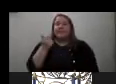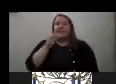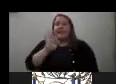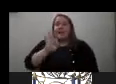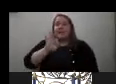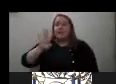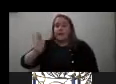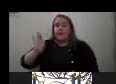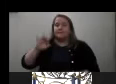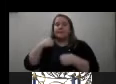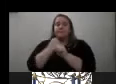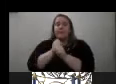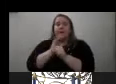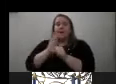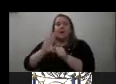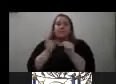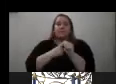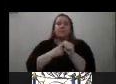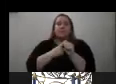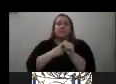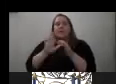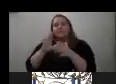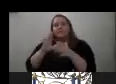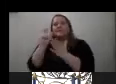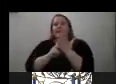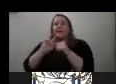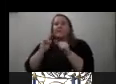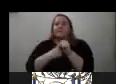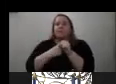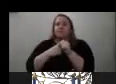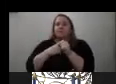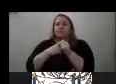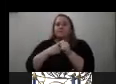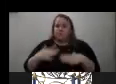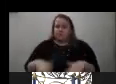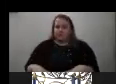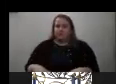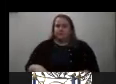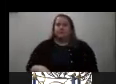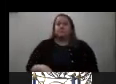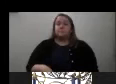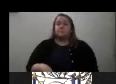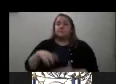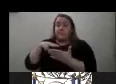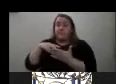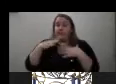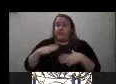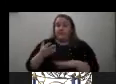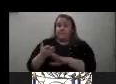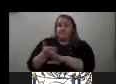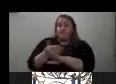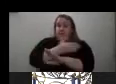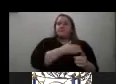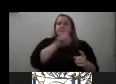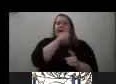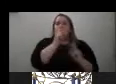1949 created her first, designed her first ballet costume. So the ballet costumes she had made in the past were all designed